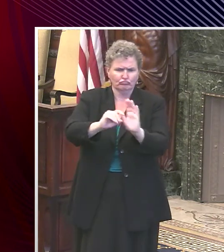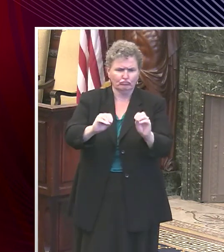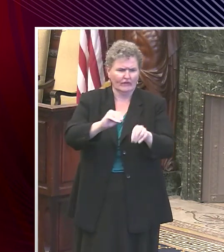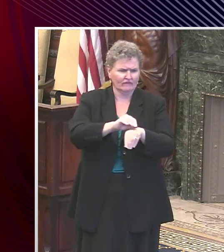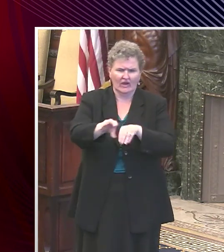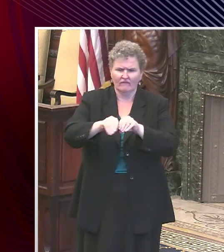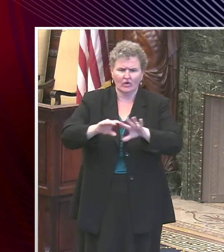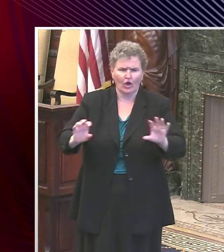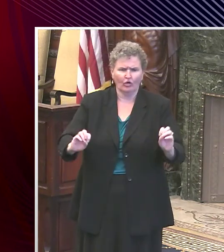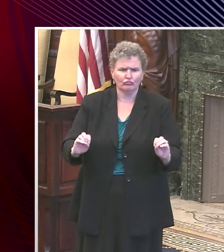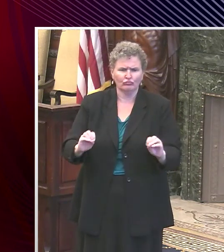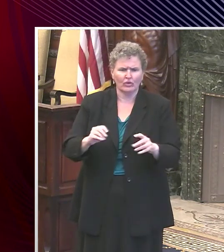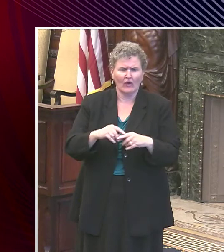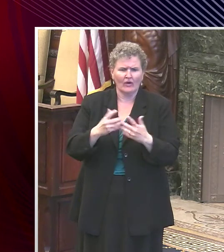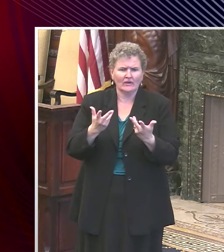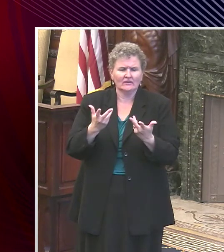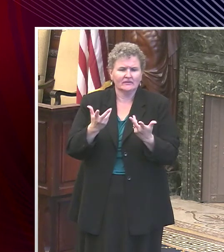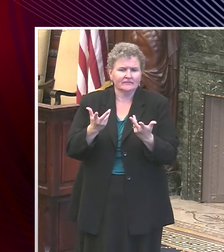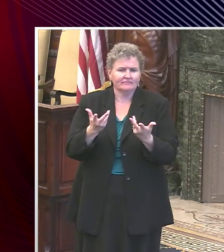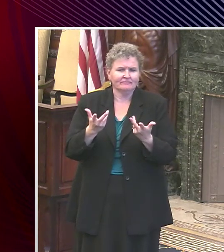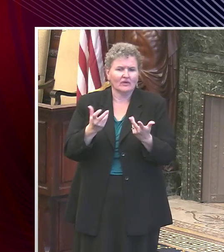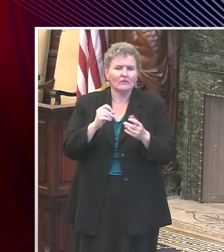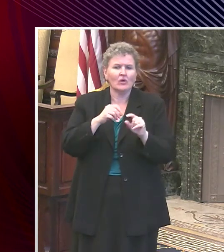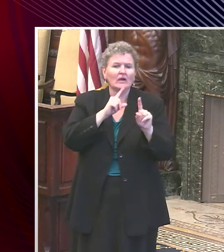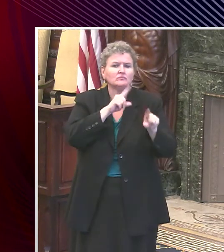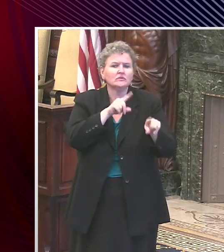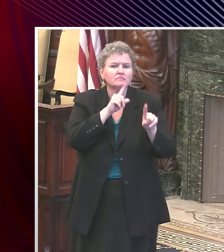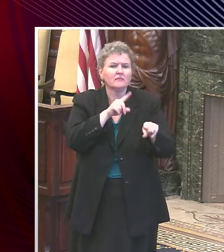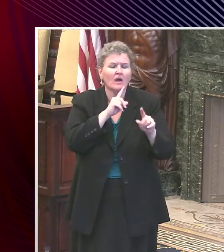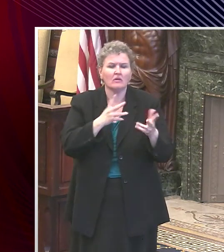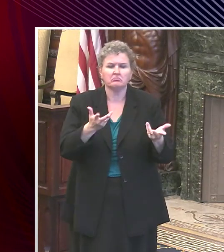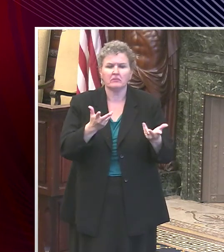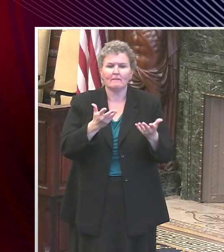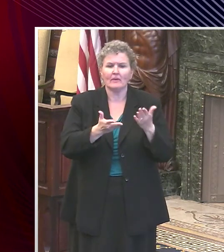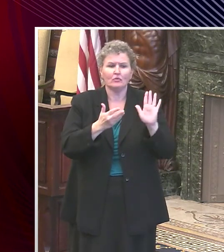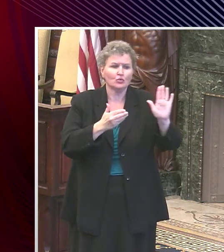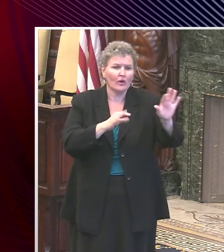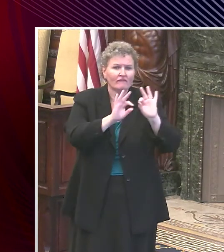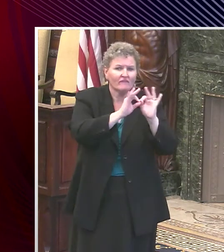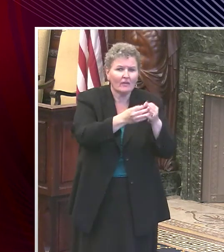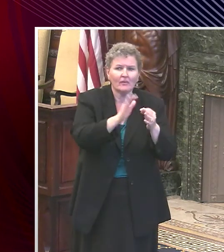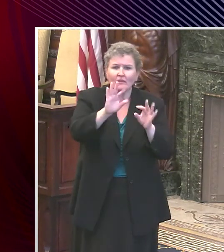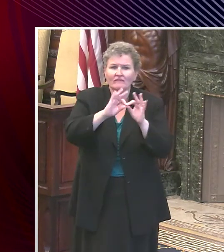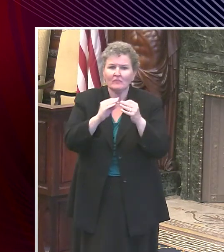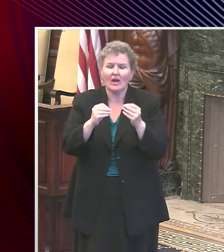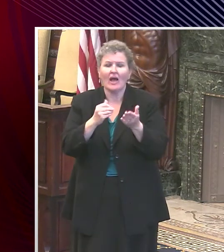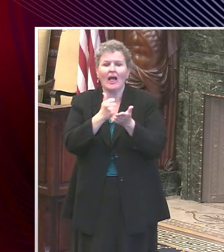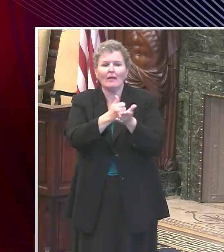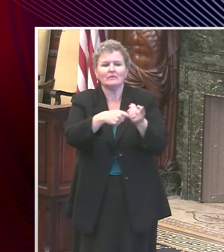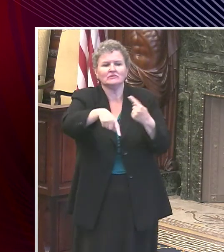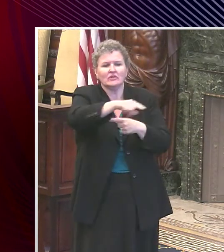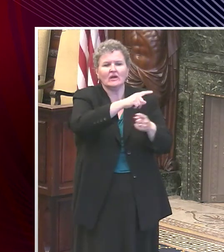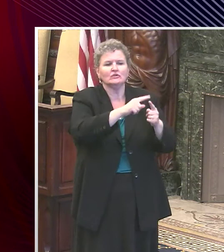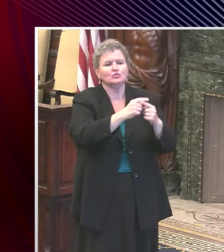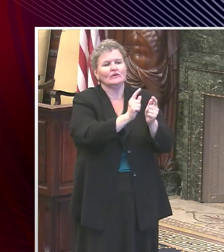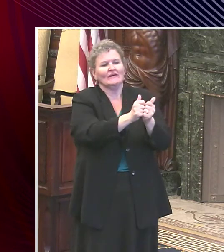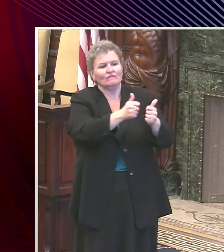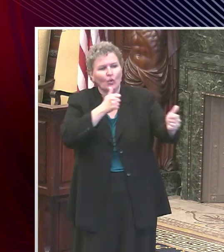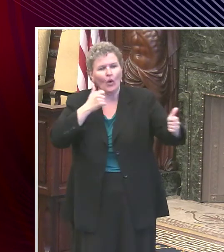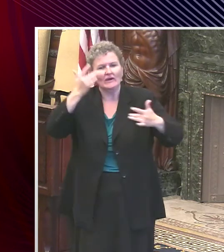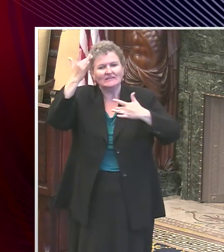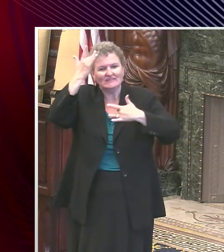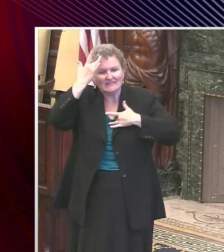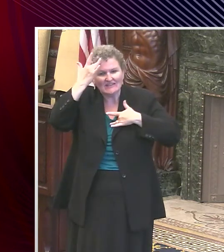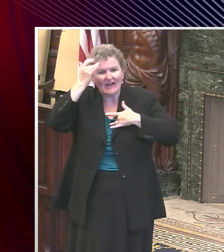your fellow Philadelphia resident, who may be your relative and maybe your friends, helping them avoid getting the infection that you have or that you